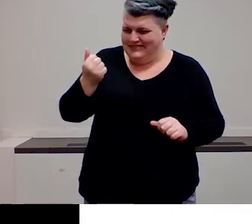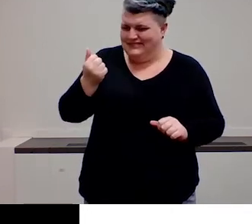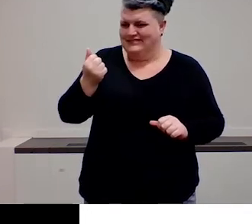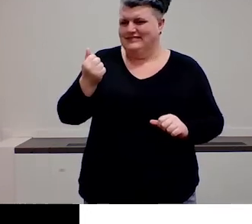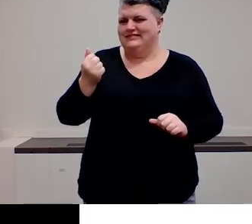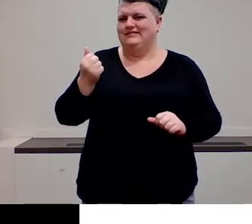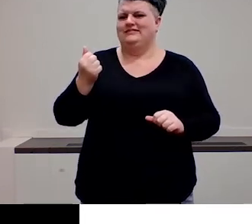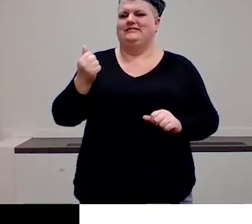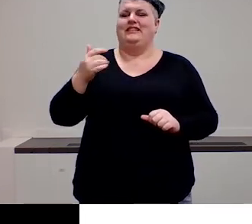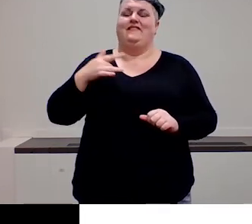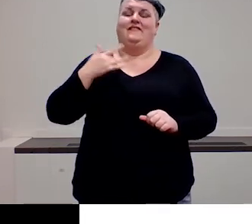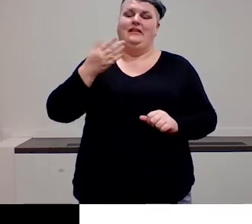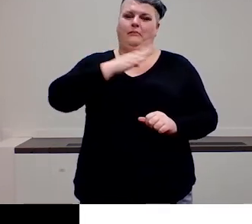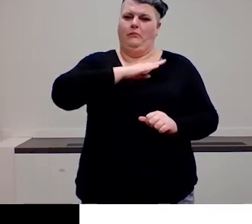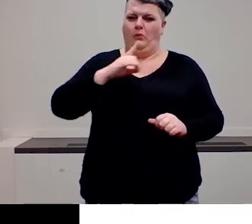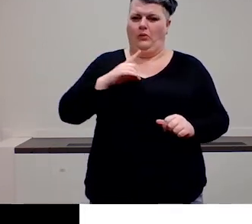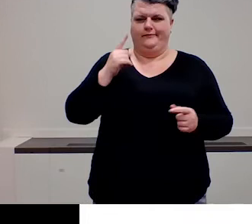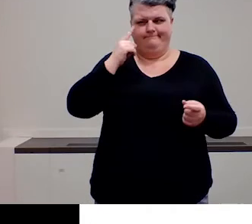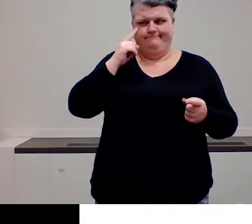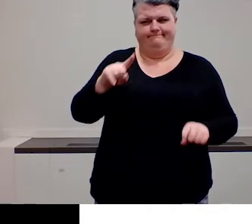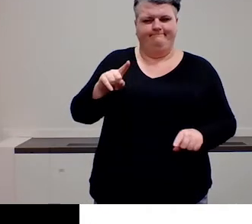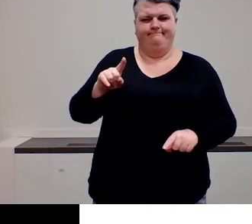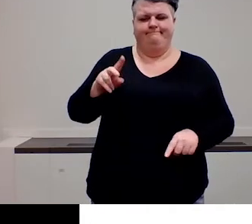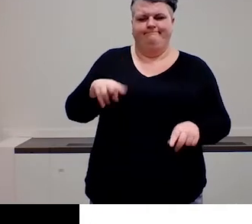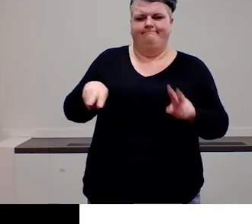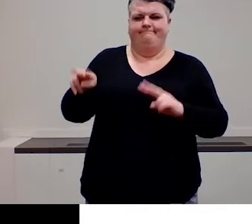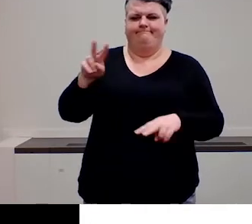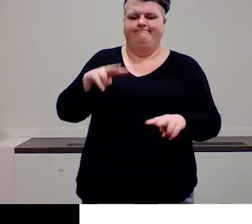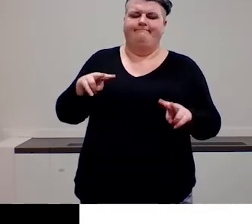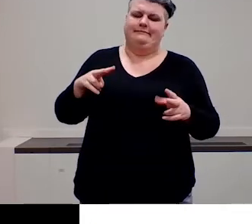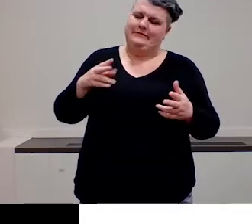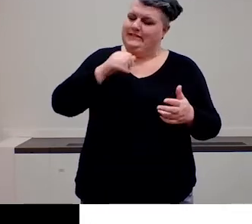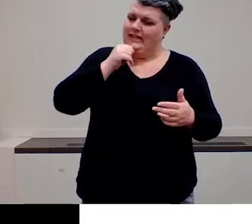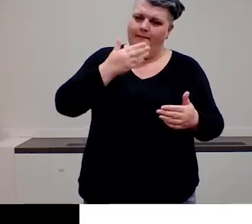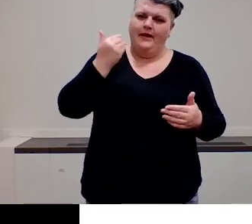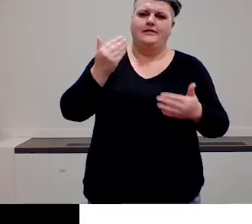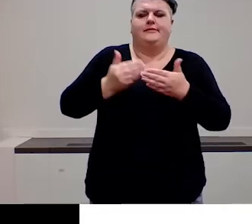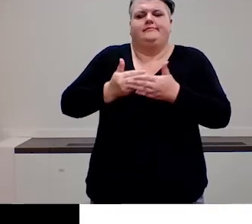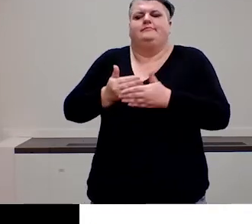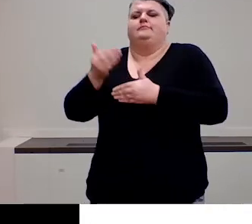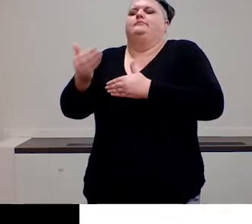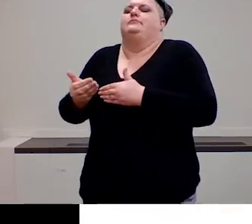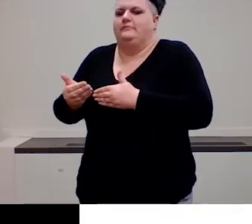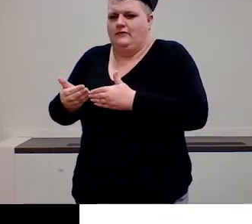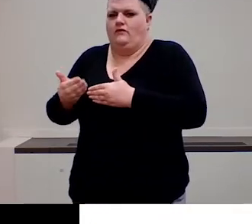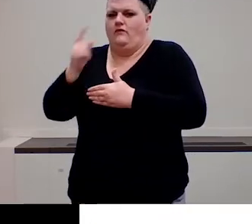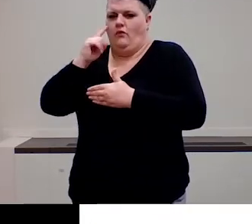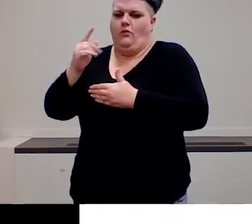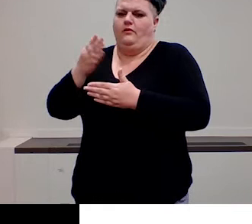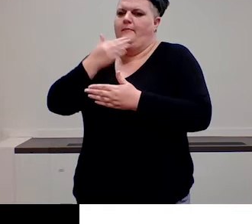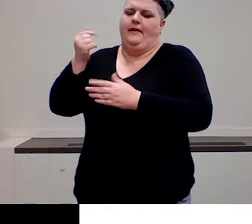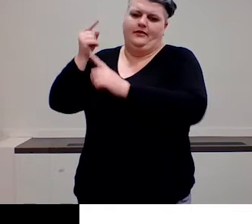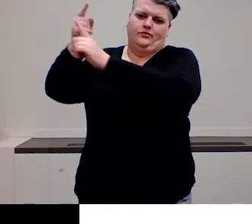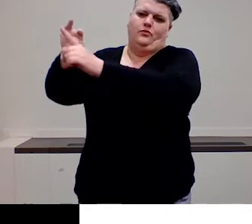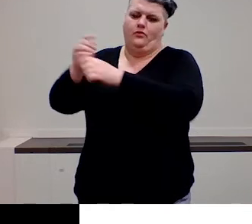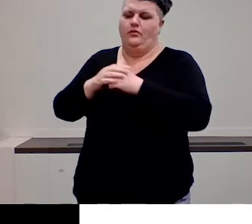school board members feel that as well, but it's a step in the right direction. With that said, we